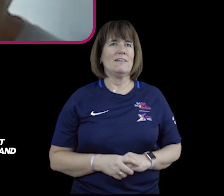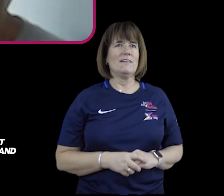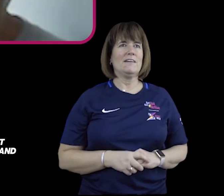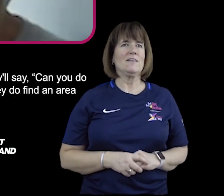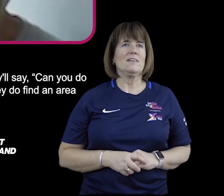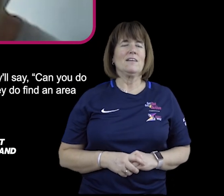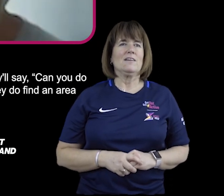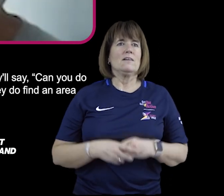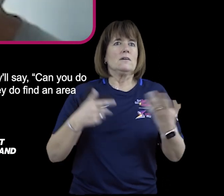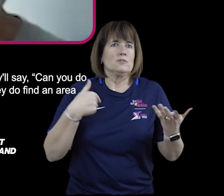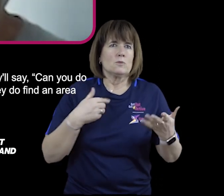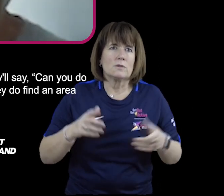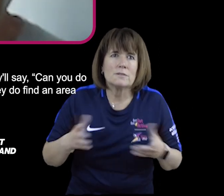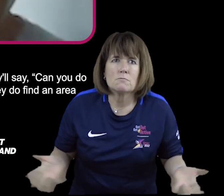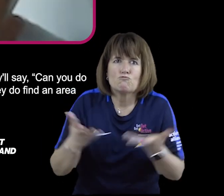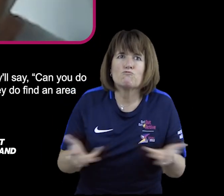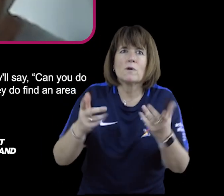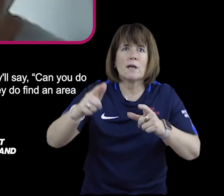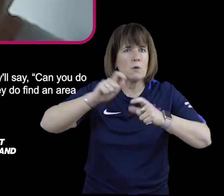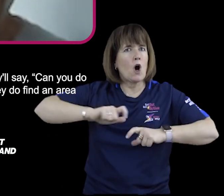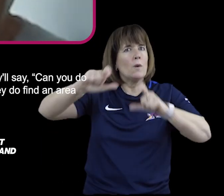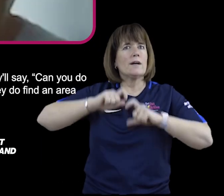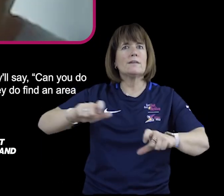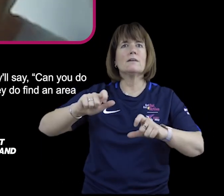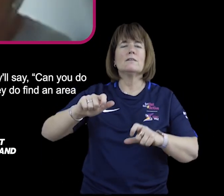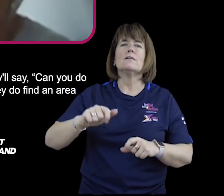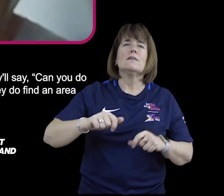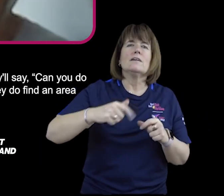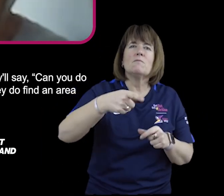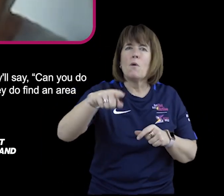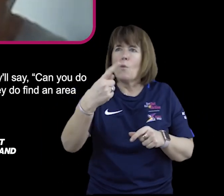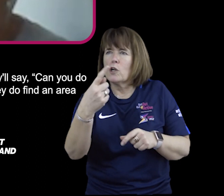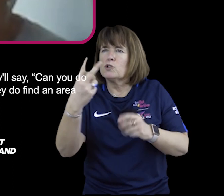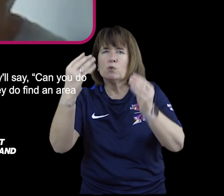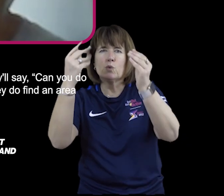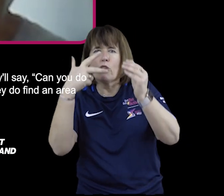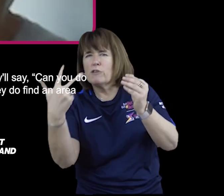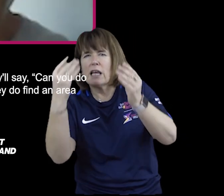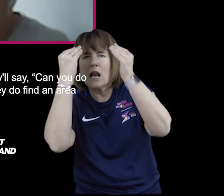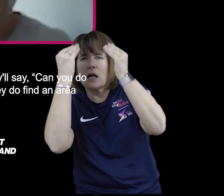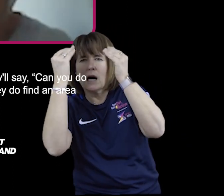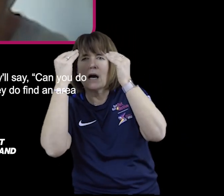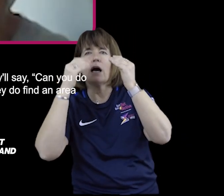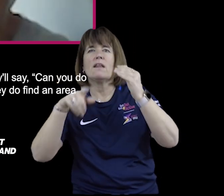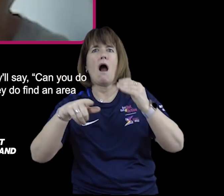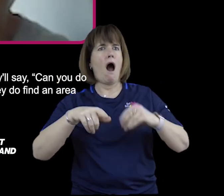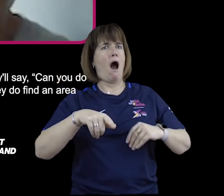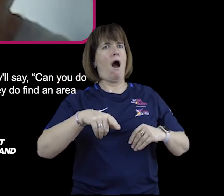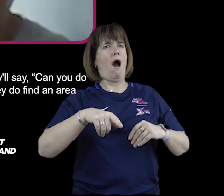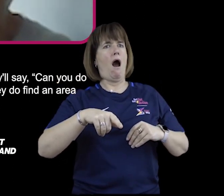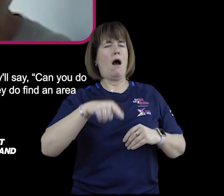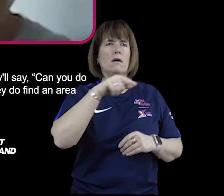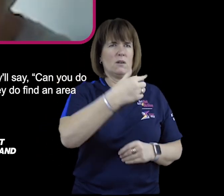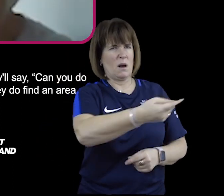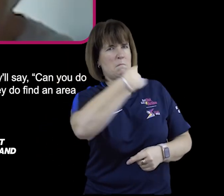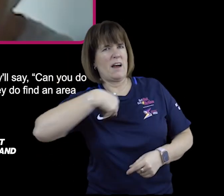it? Put them to it, get them going, give them about, two or three lessons we'll have and what have you. Then they'll say, can you do